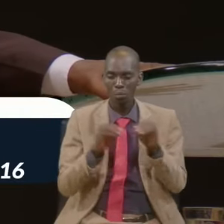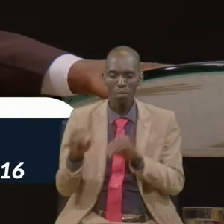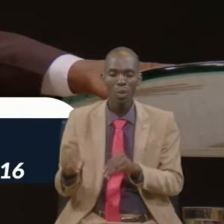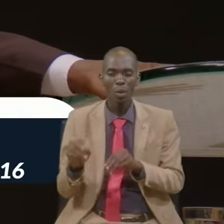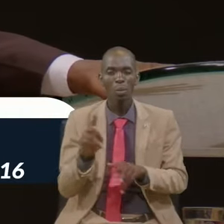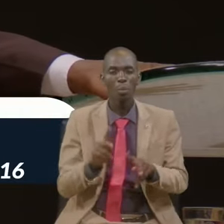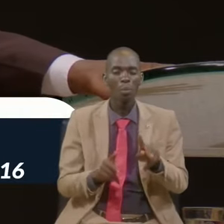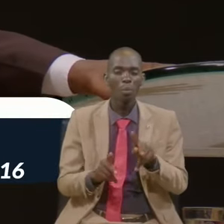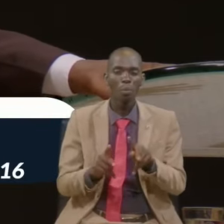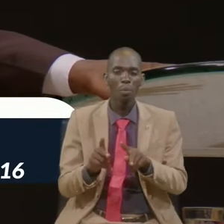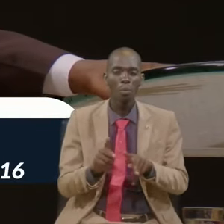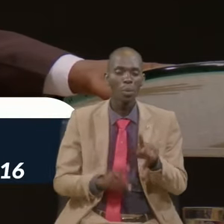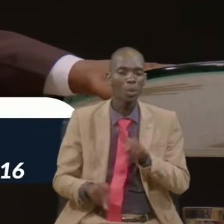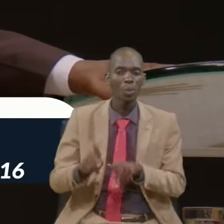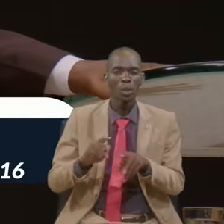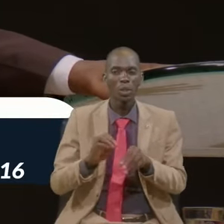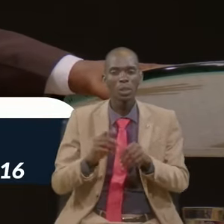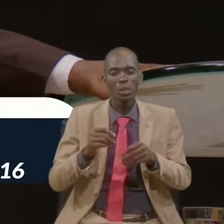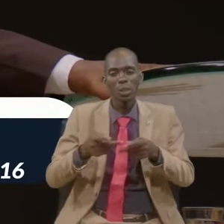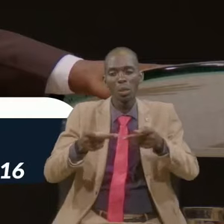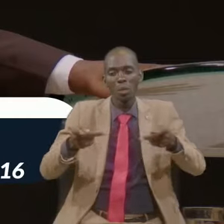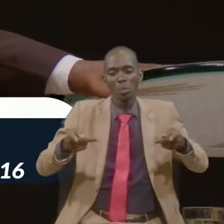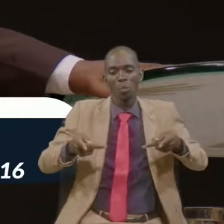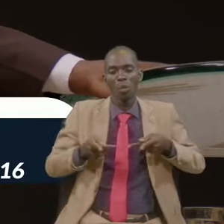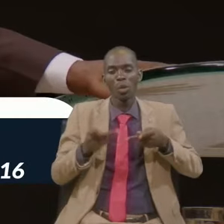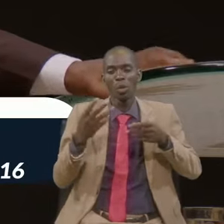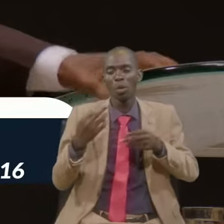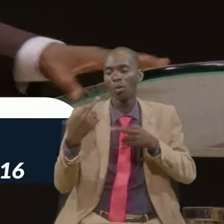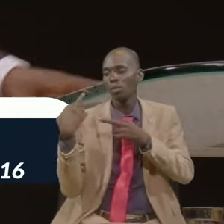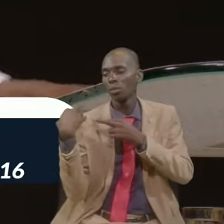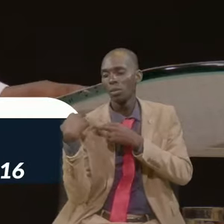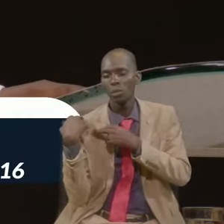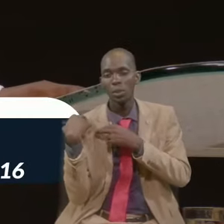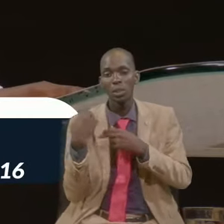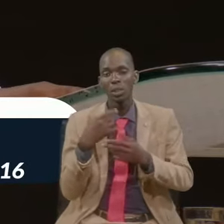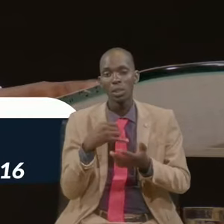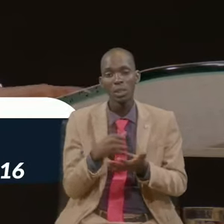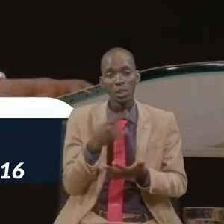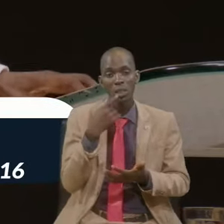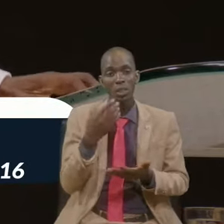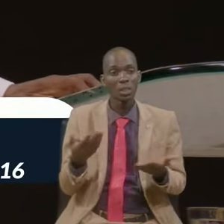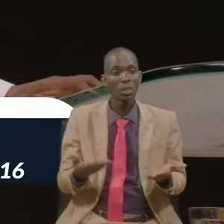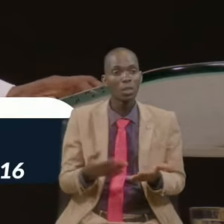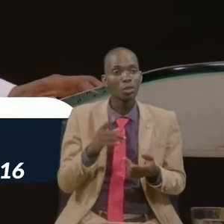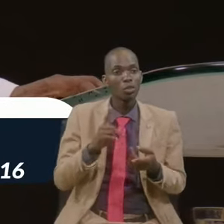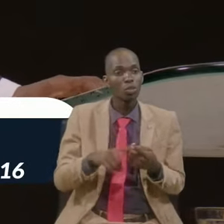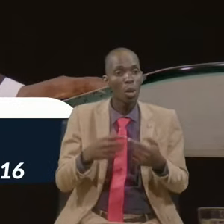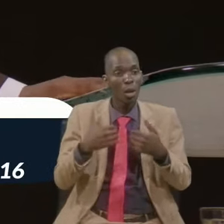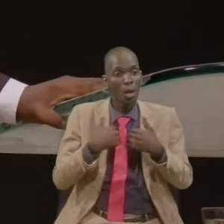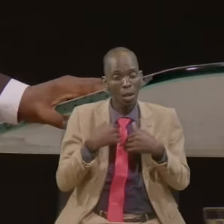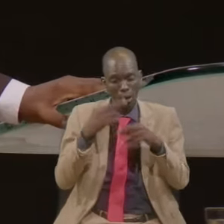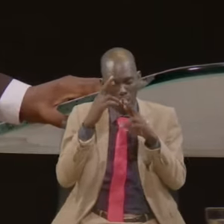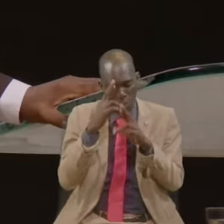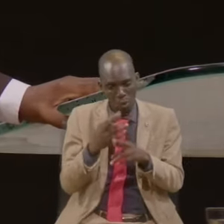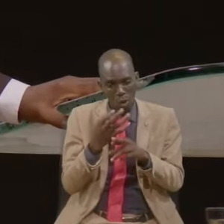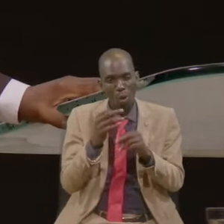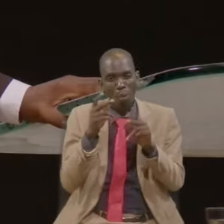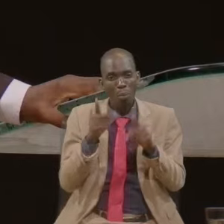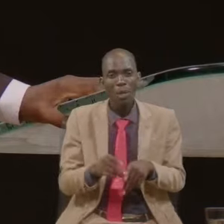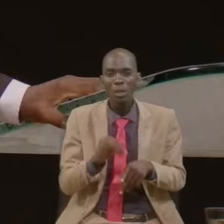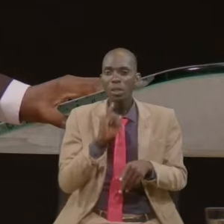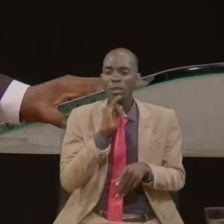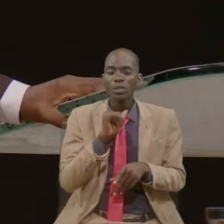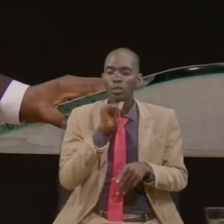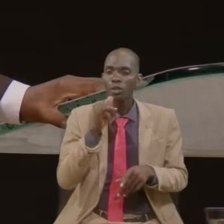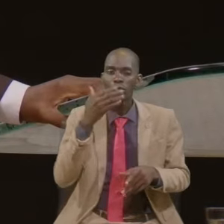in places of responsibility, it says to have respect of persons is